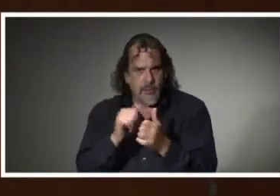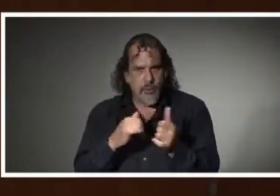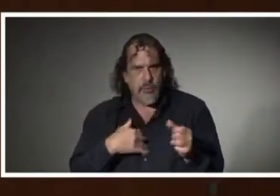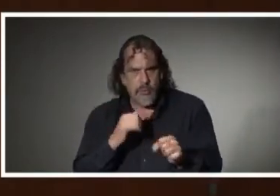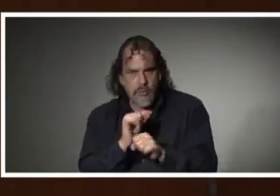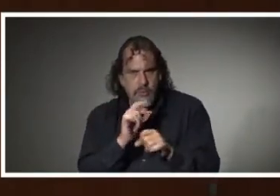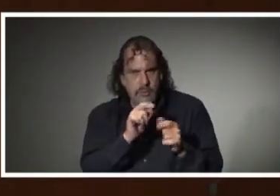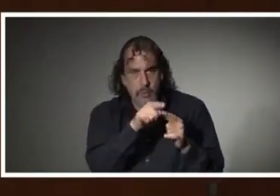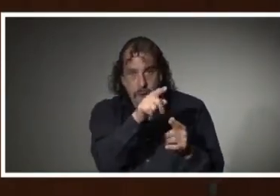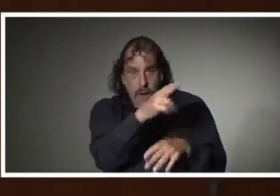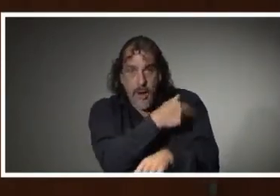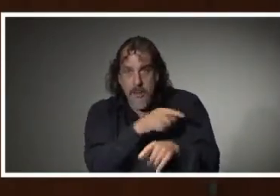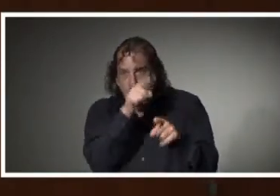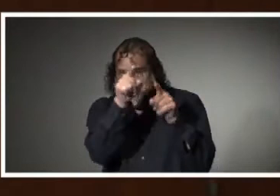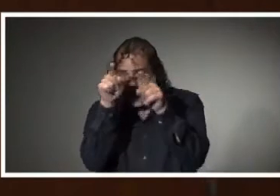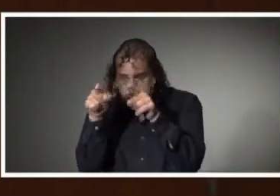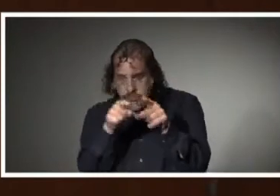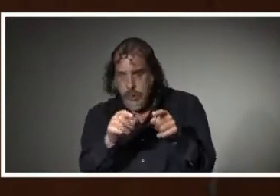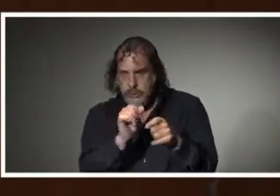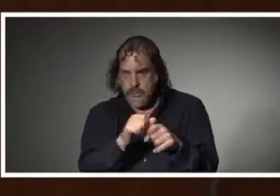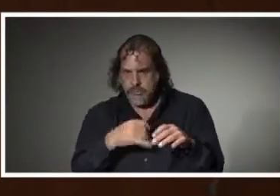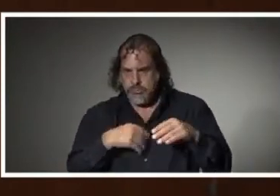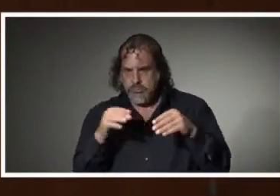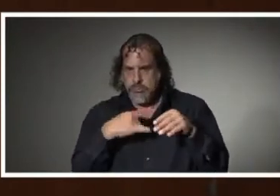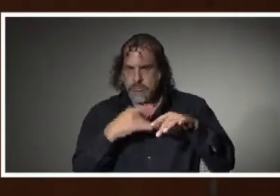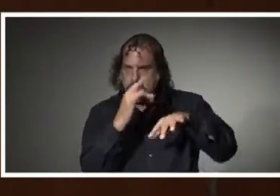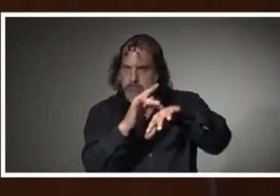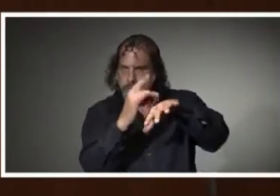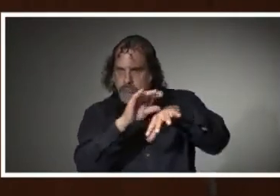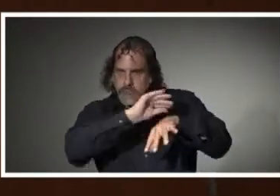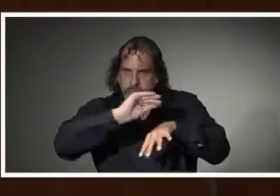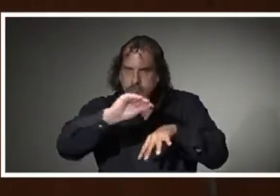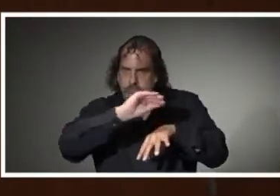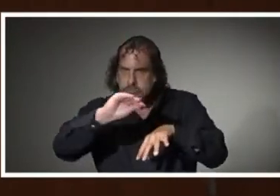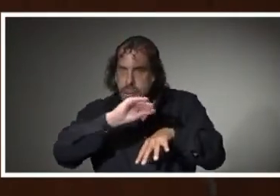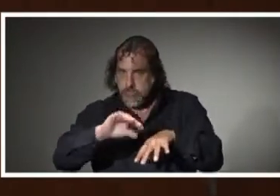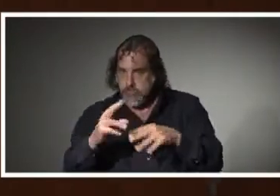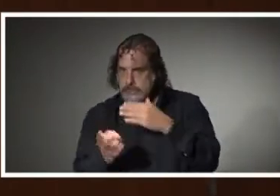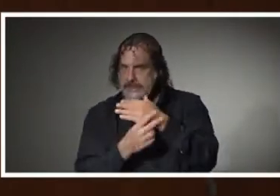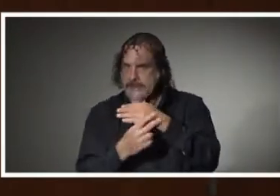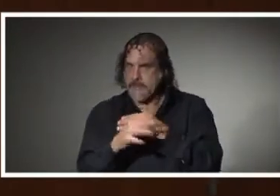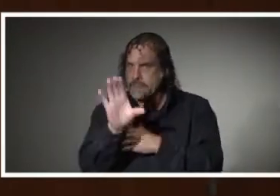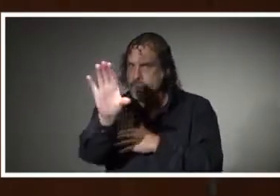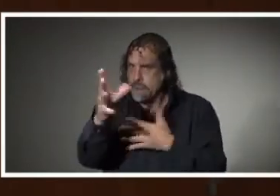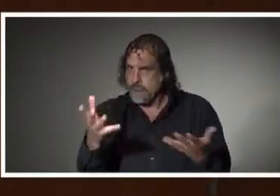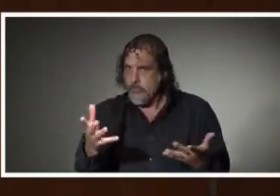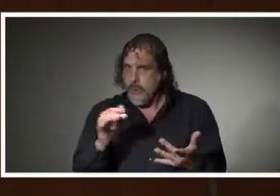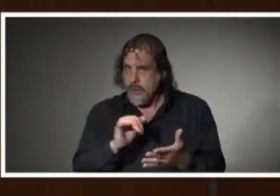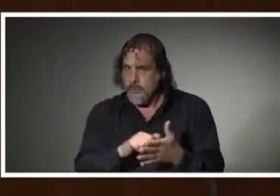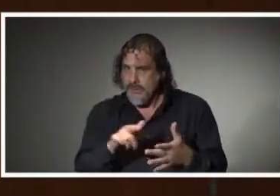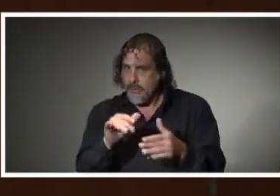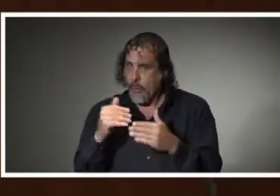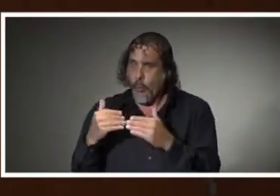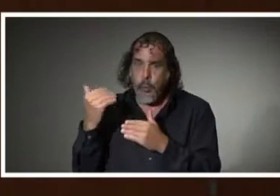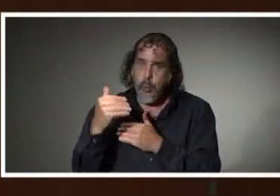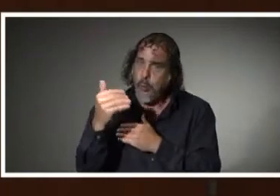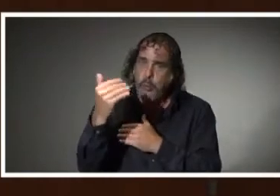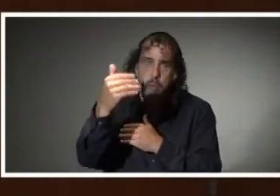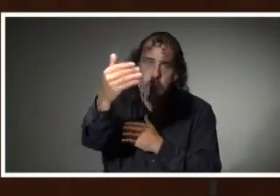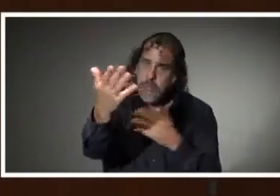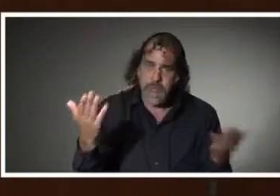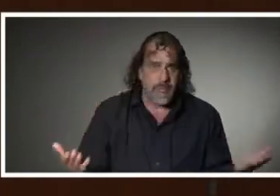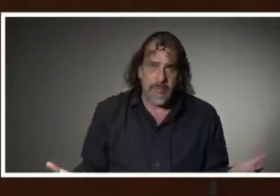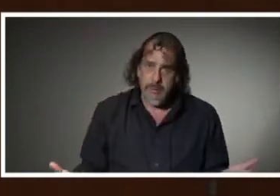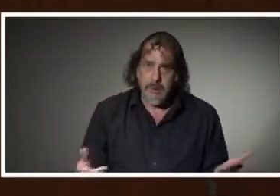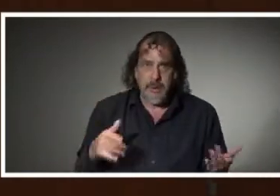to make sure that they can add that capacity and meet that need. But this is something that's going to be ongoing in the future because it's one of